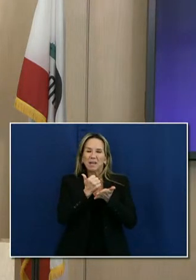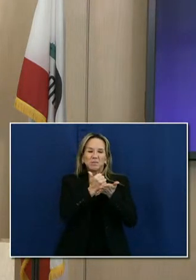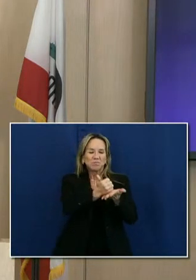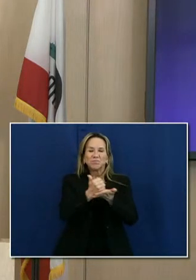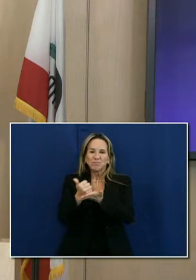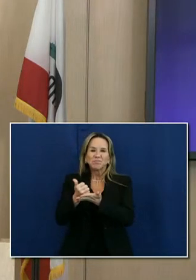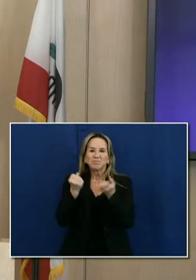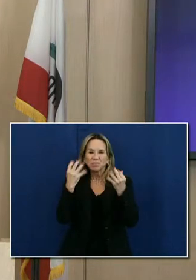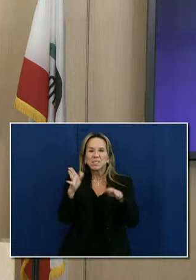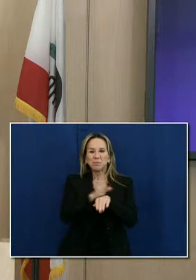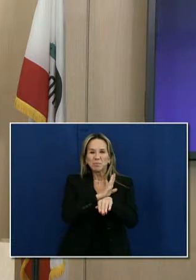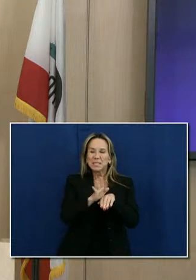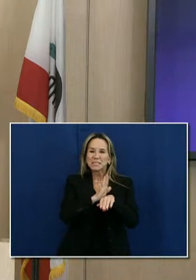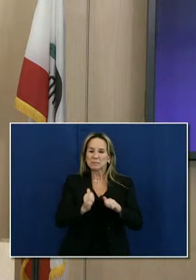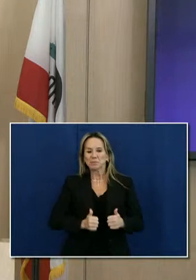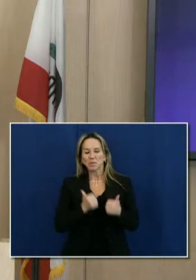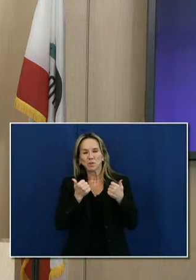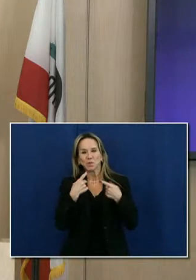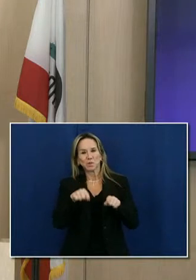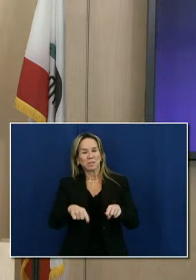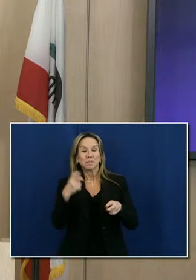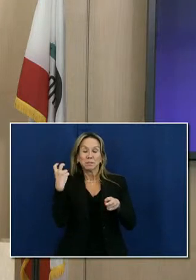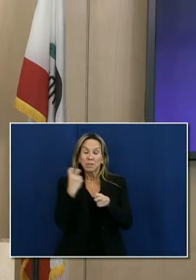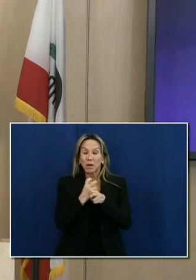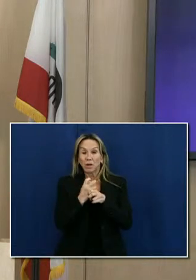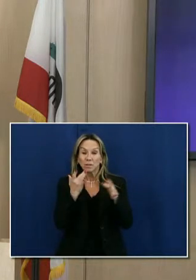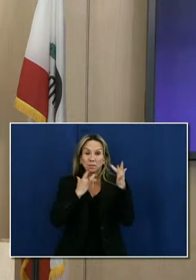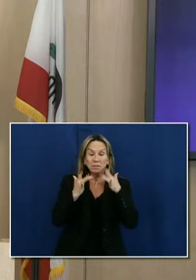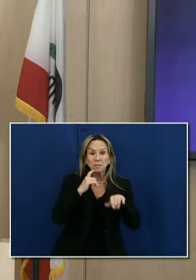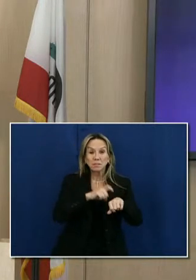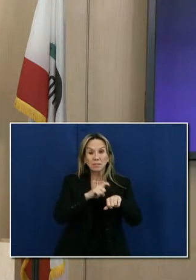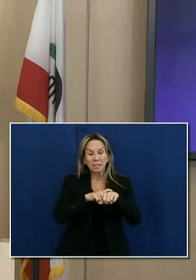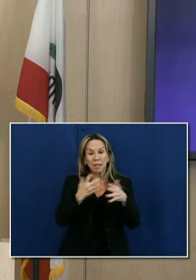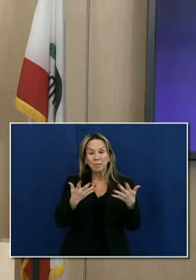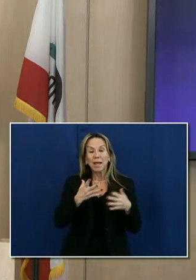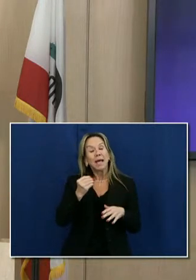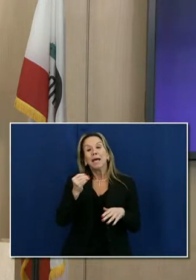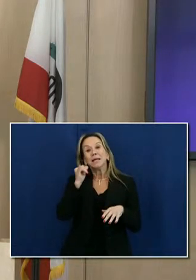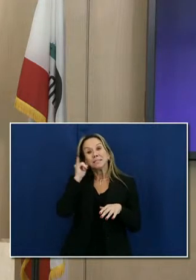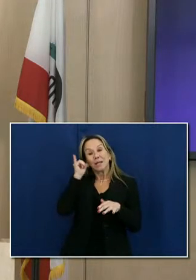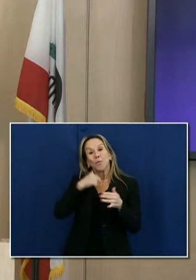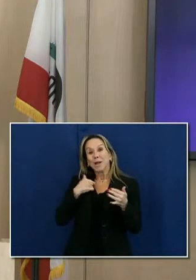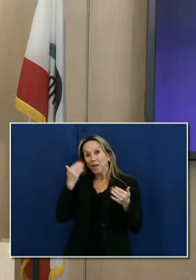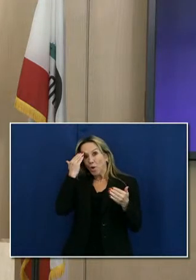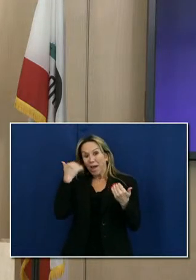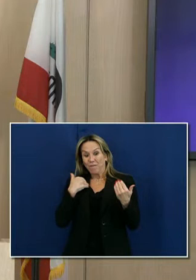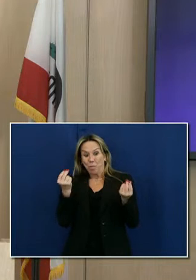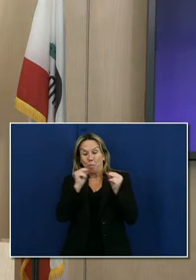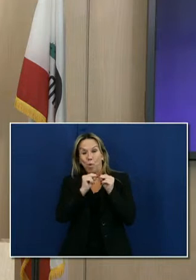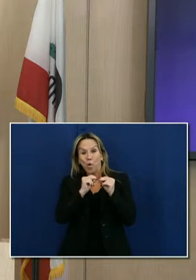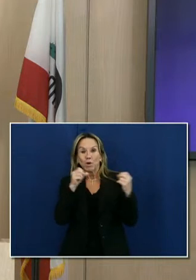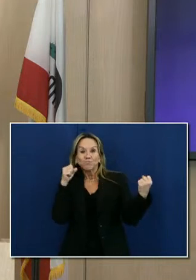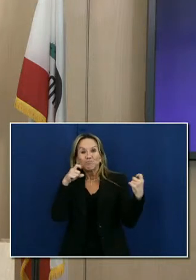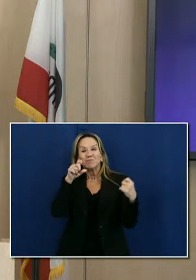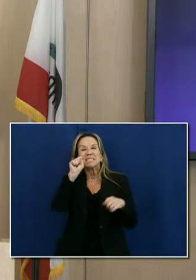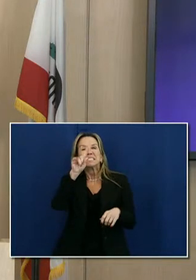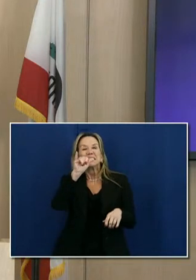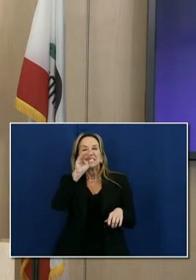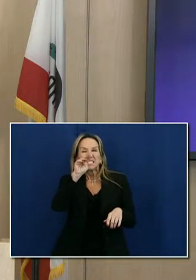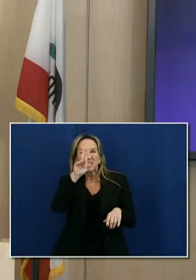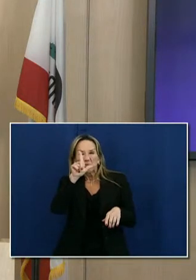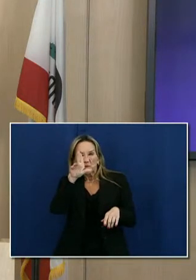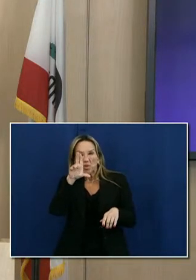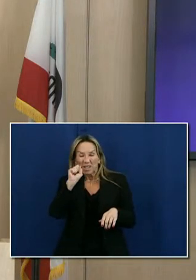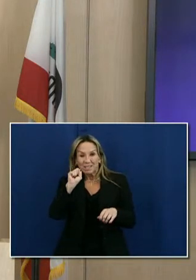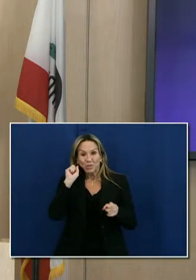period. In addition, yesterday the Board of Supervisors approved more economic stimulus grants to help small businesses